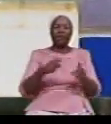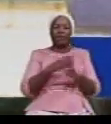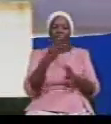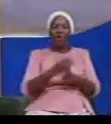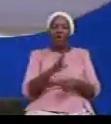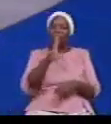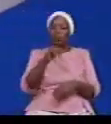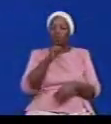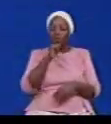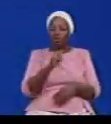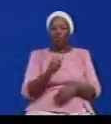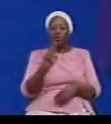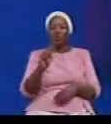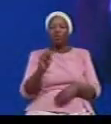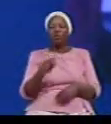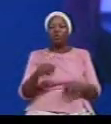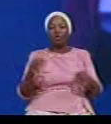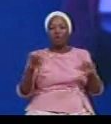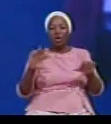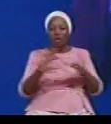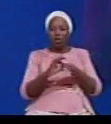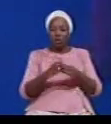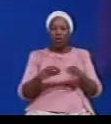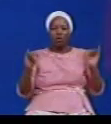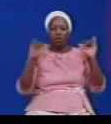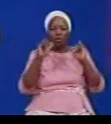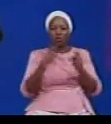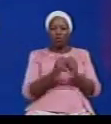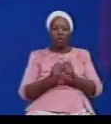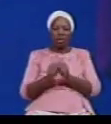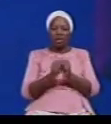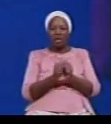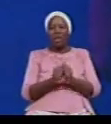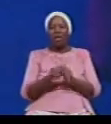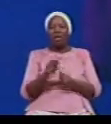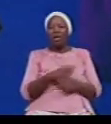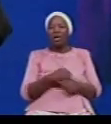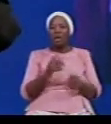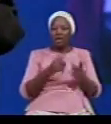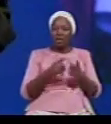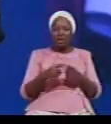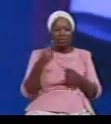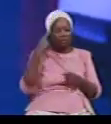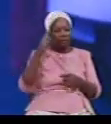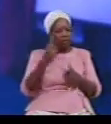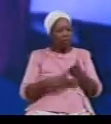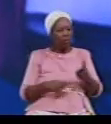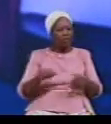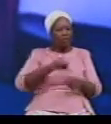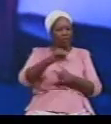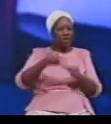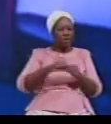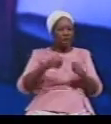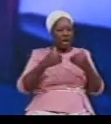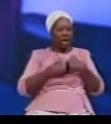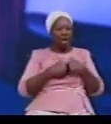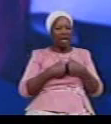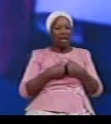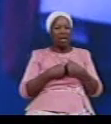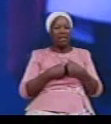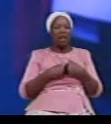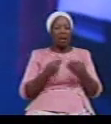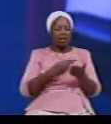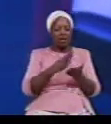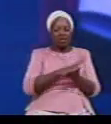together with unbelievers. For what fellowship has righteousness with unrighteousness? And